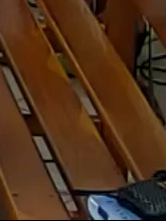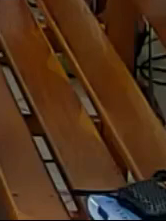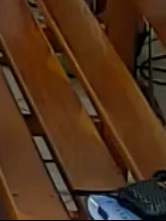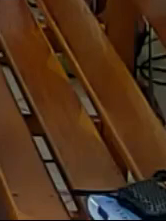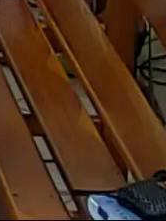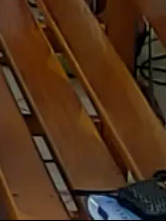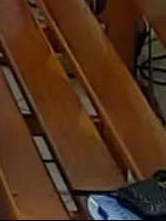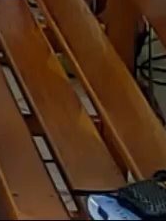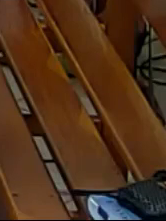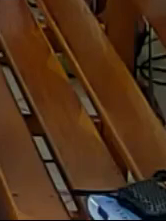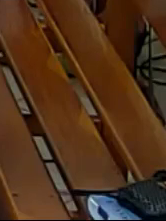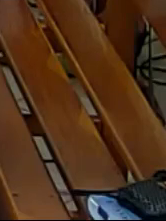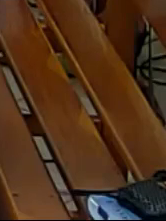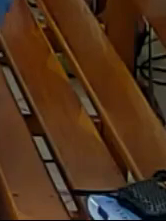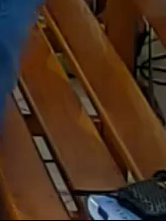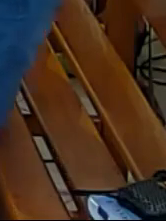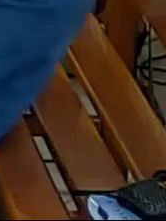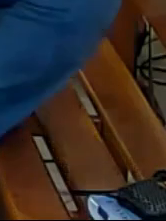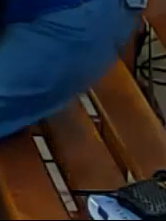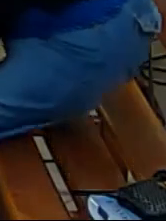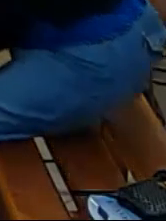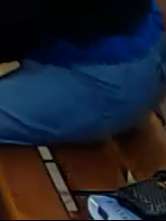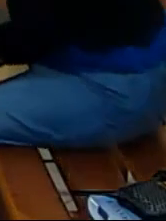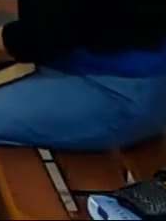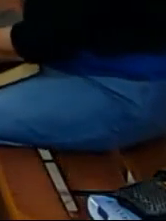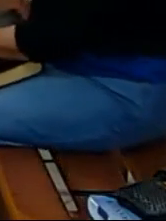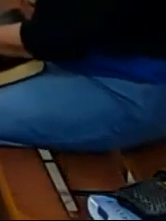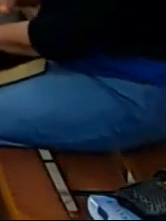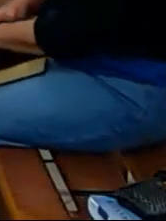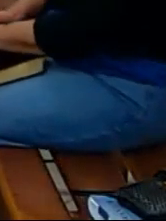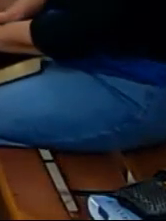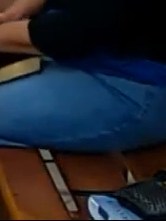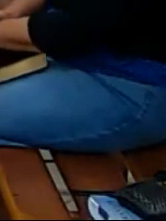You, Lord, for everything. In the name of Jesus, amen.